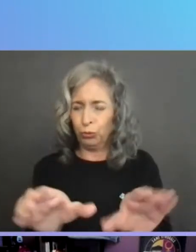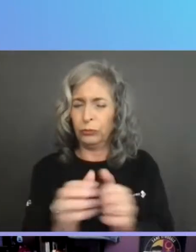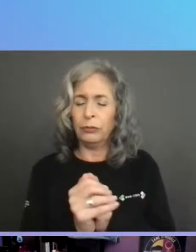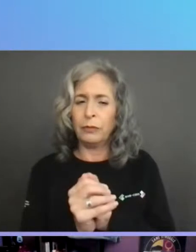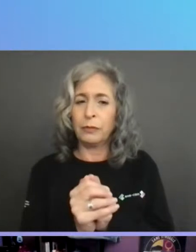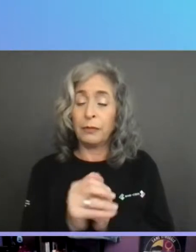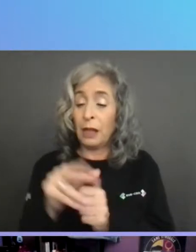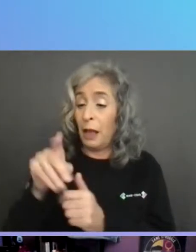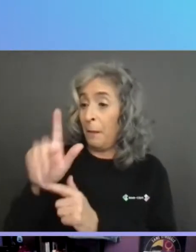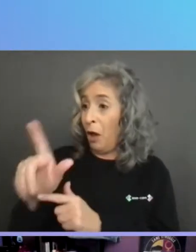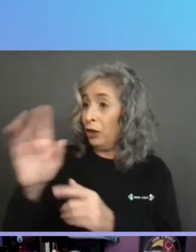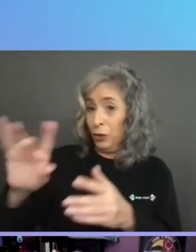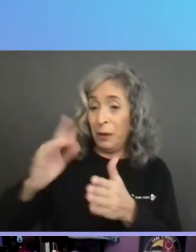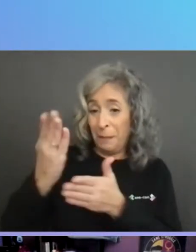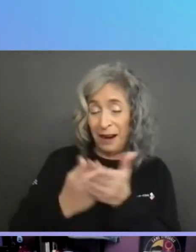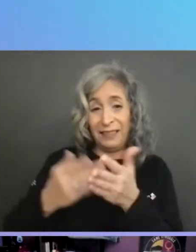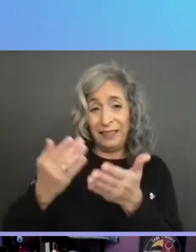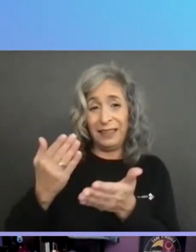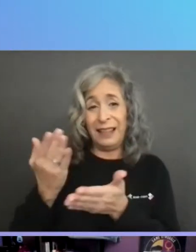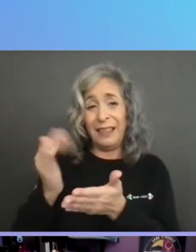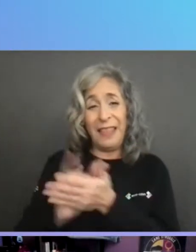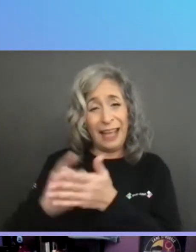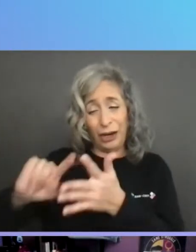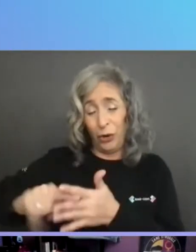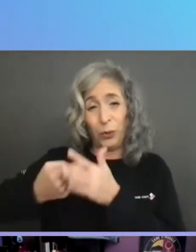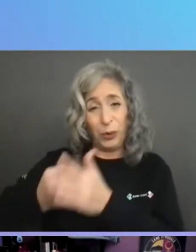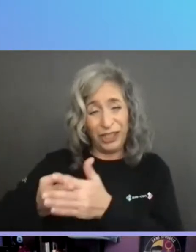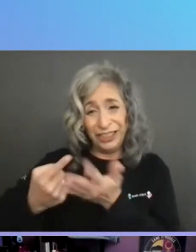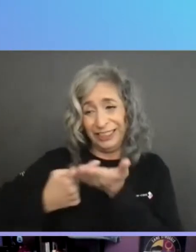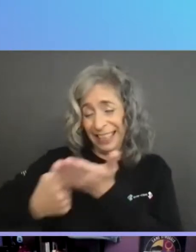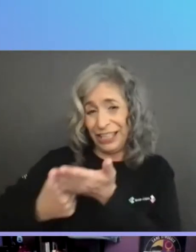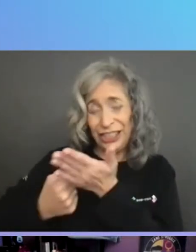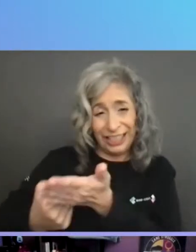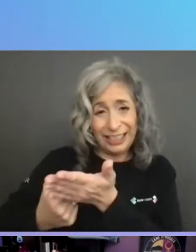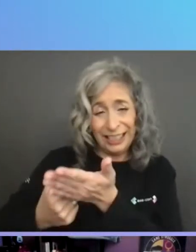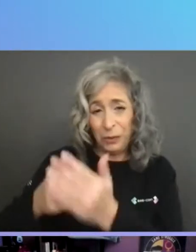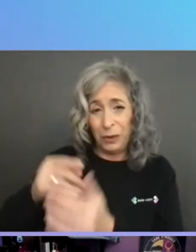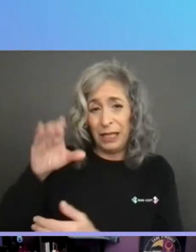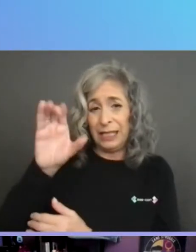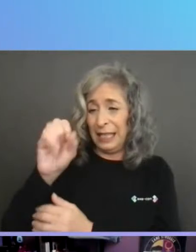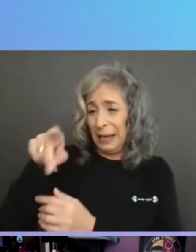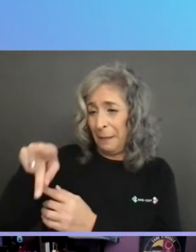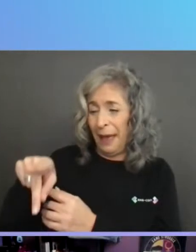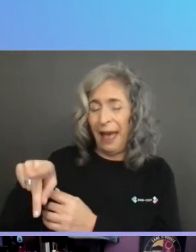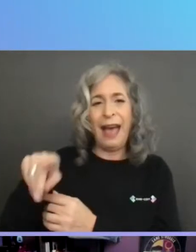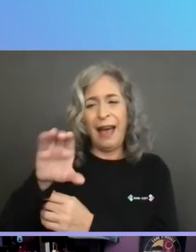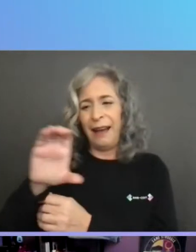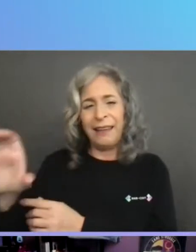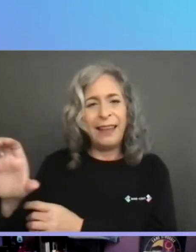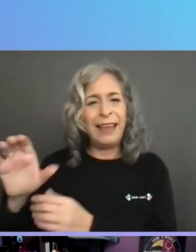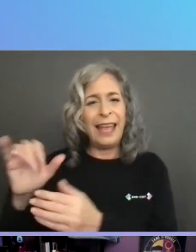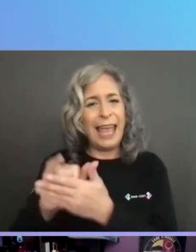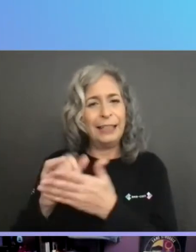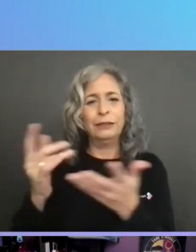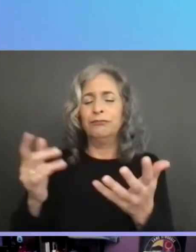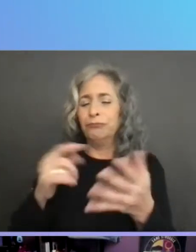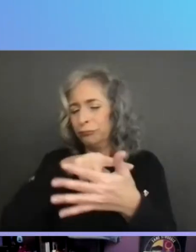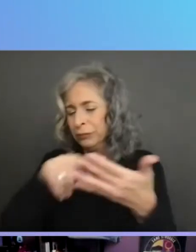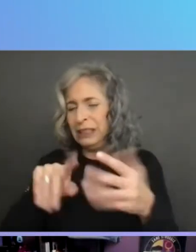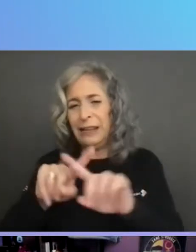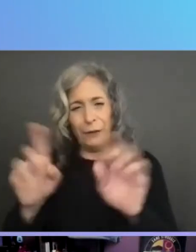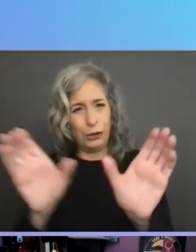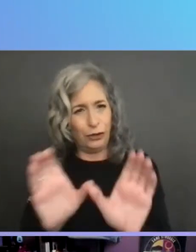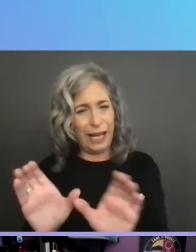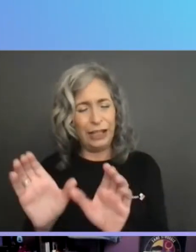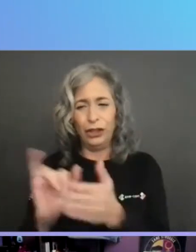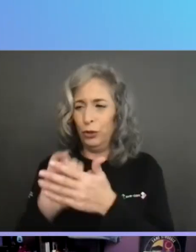Paul, you were part of that original discussion with CPAC and the job task analysis, and we can talk about that when we move a little bit further on, how that